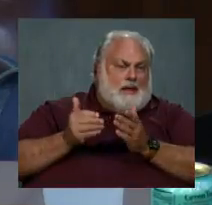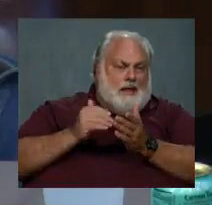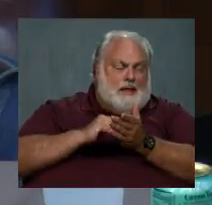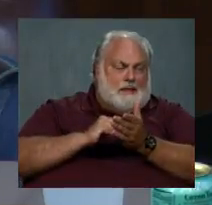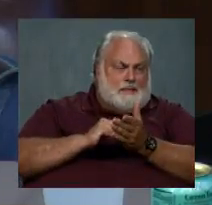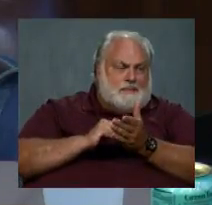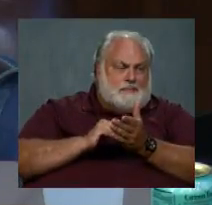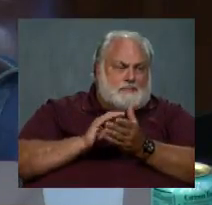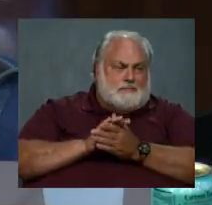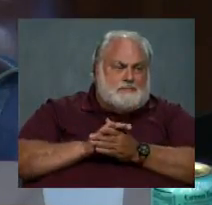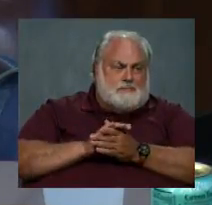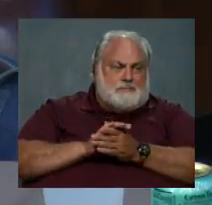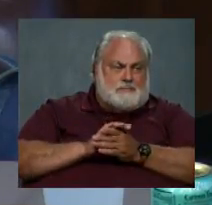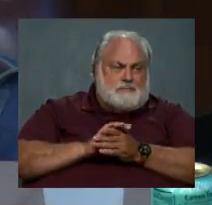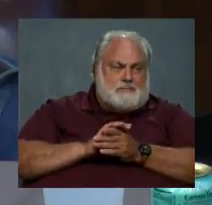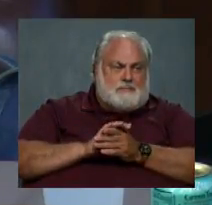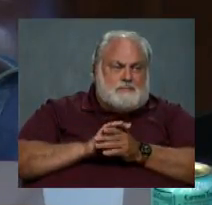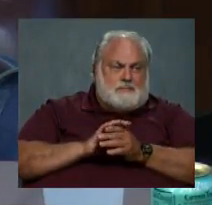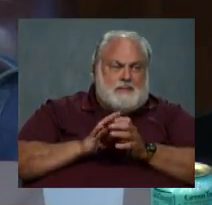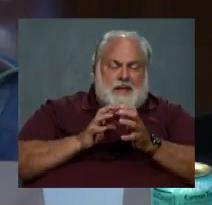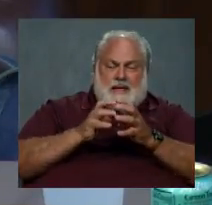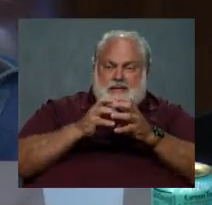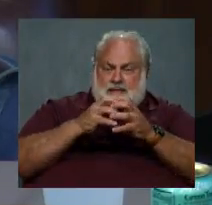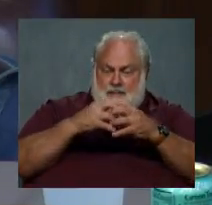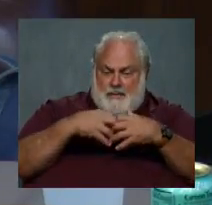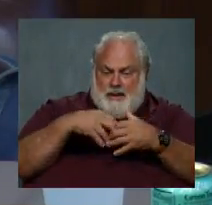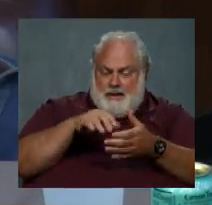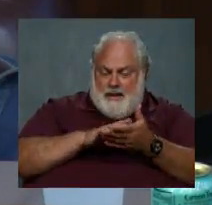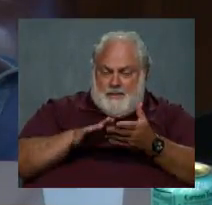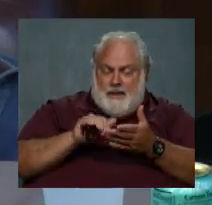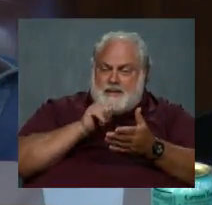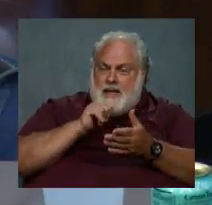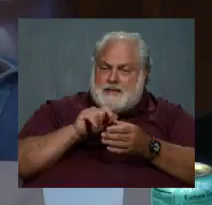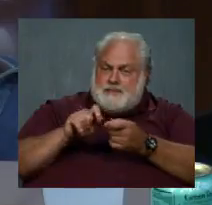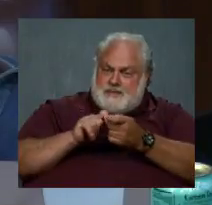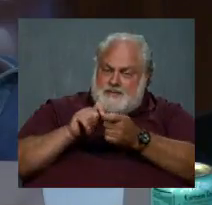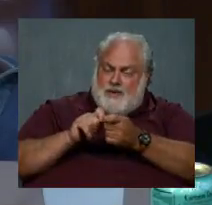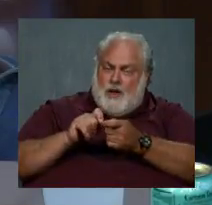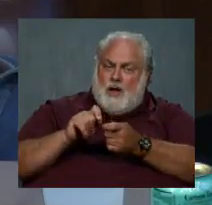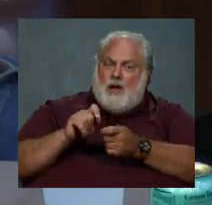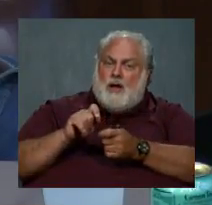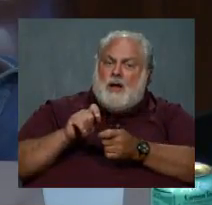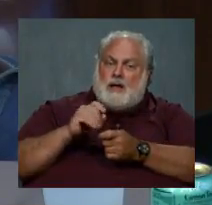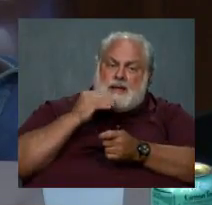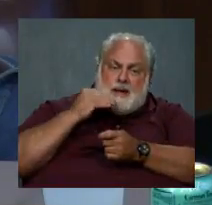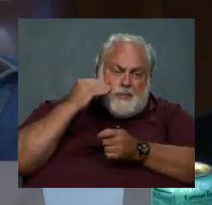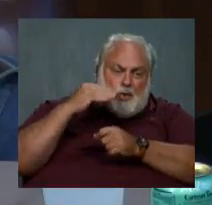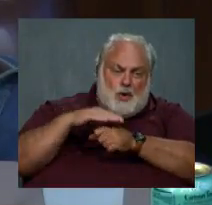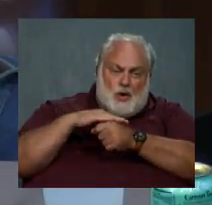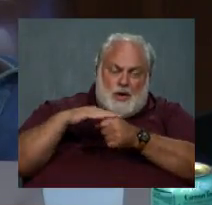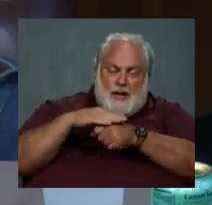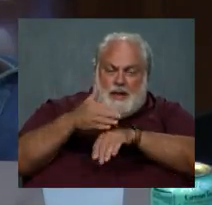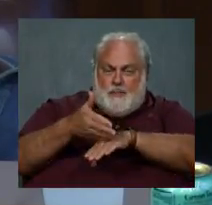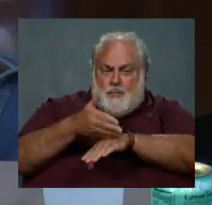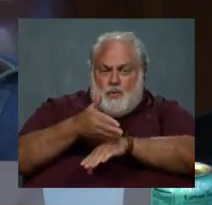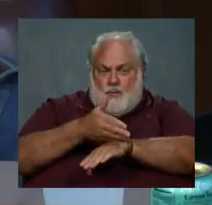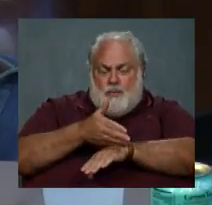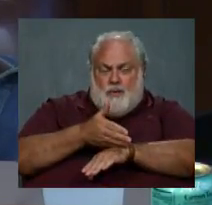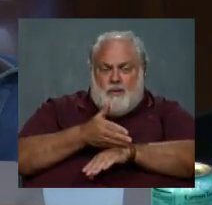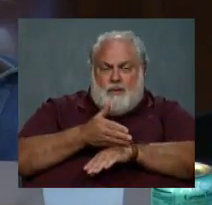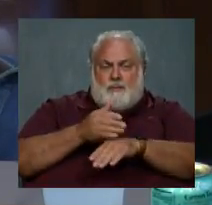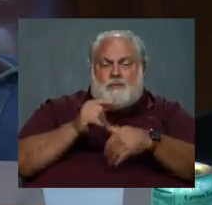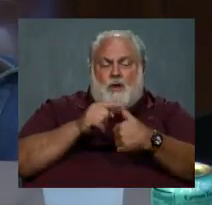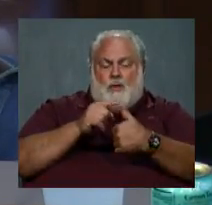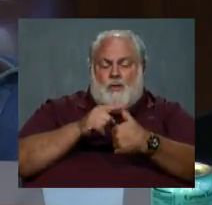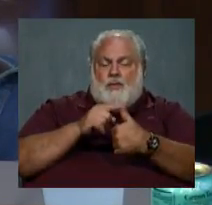necessarily equate demolition with neighborhood improvement. Have some of these communities look like war zone. So I'd like to have the number of